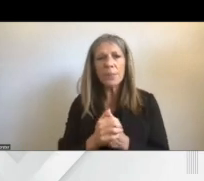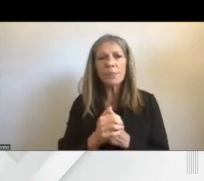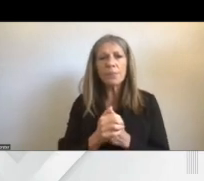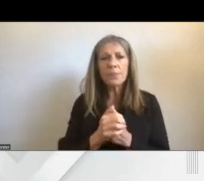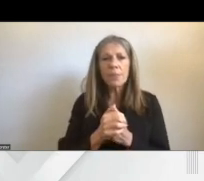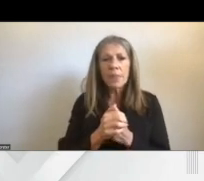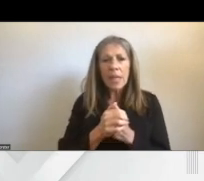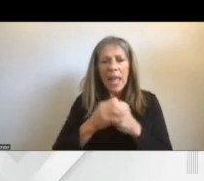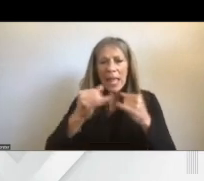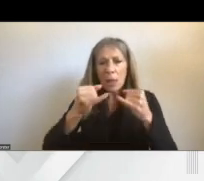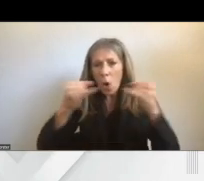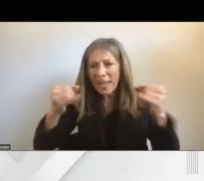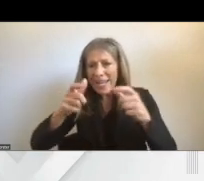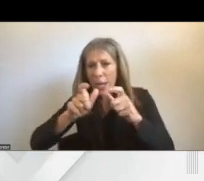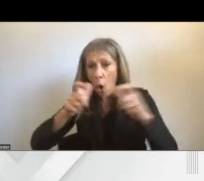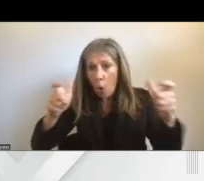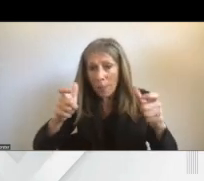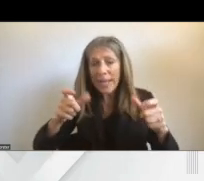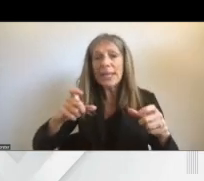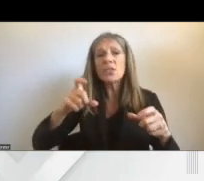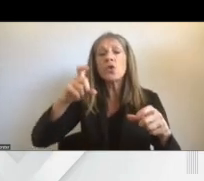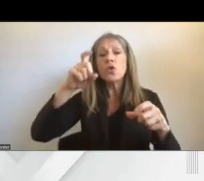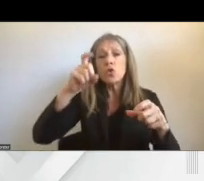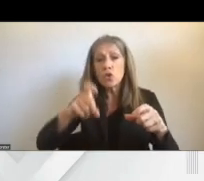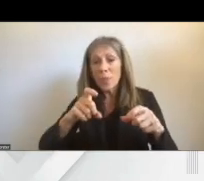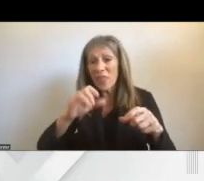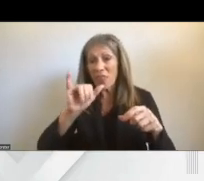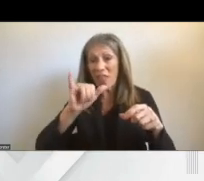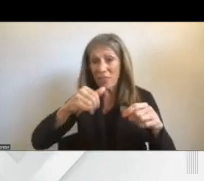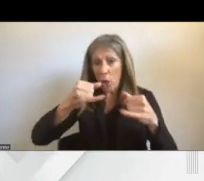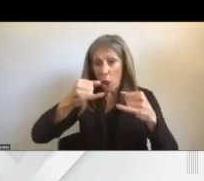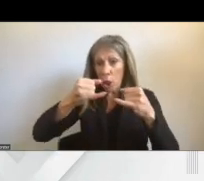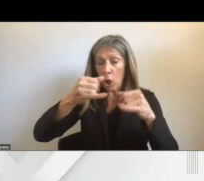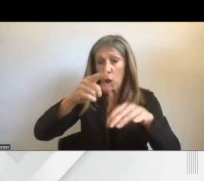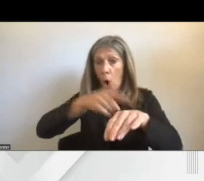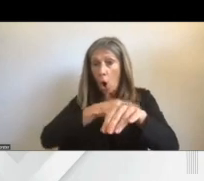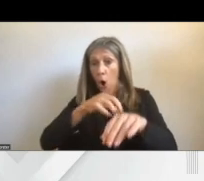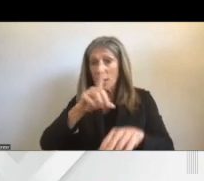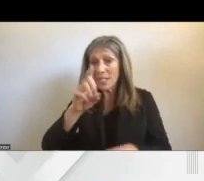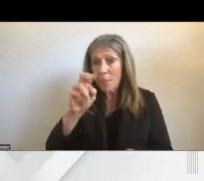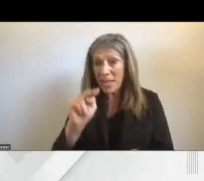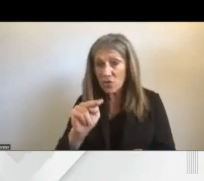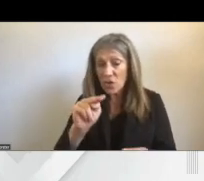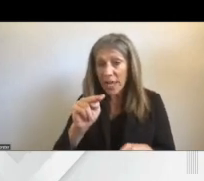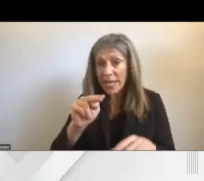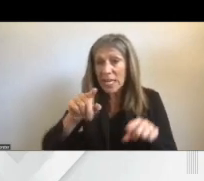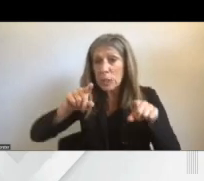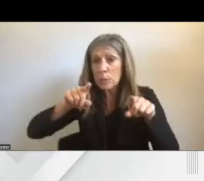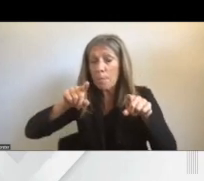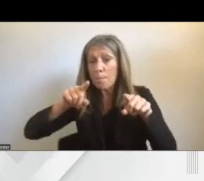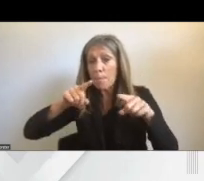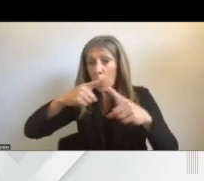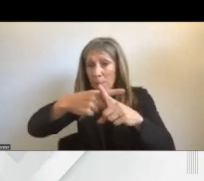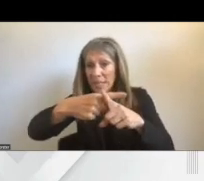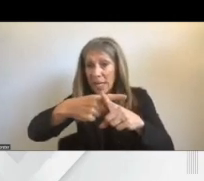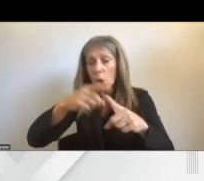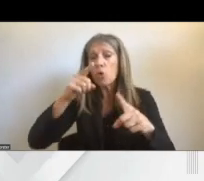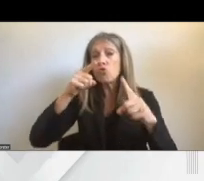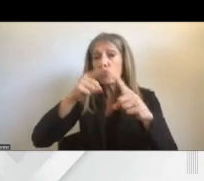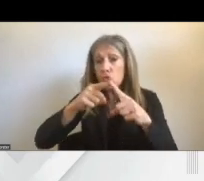Elongated openings should be placed such that the long dimension is perpendicular to the dominant direction of